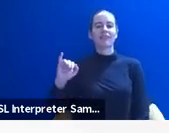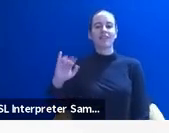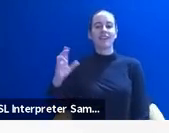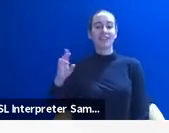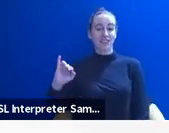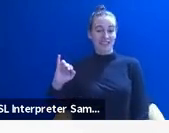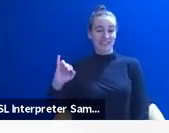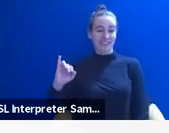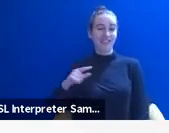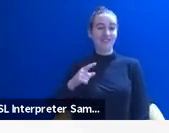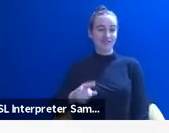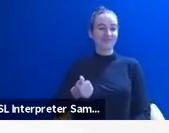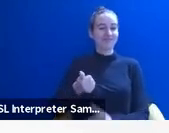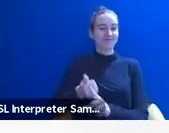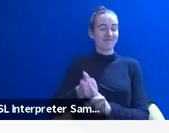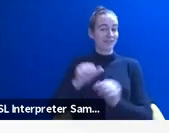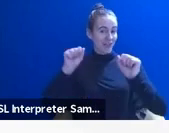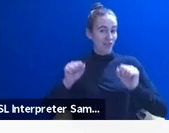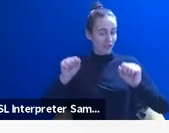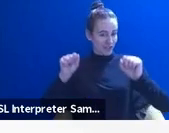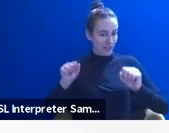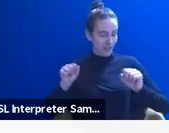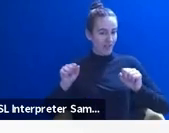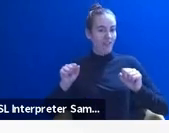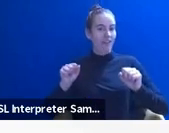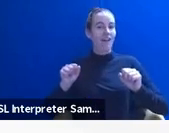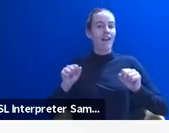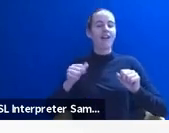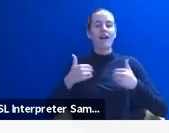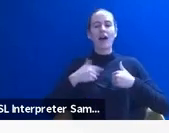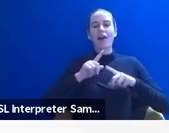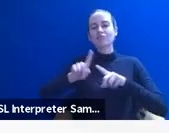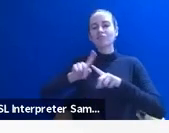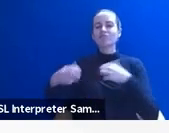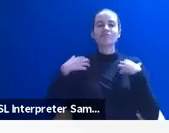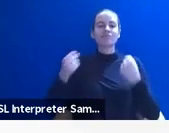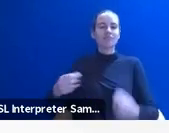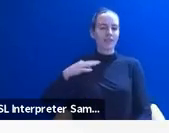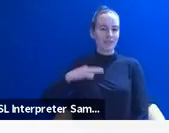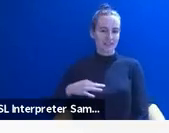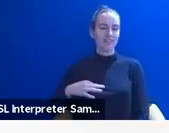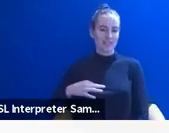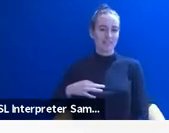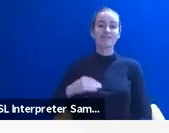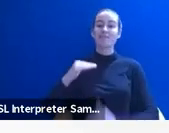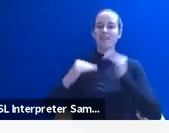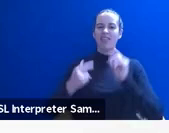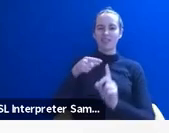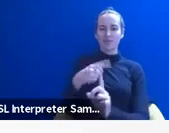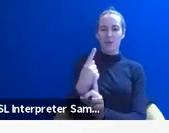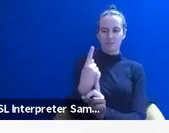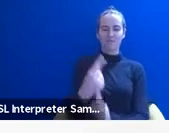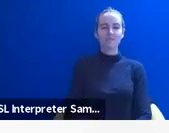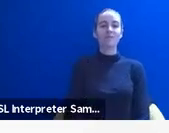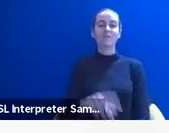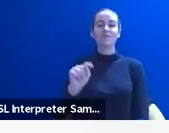Tai Chi is an exercise that is generally used for a variety of health benefits, including balance. Tai Chi